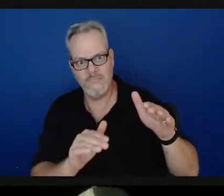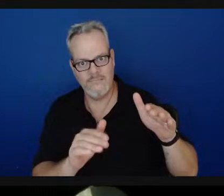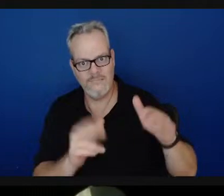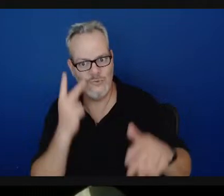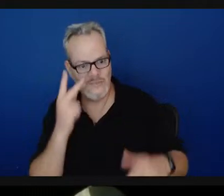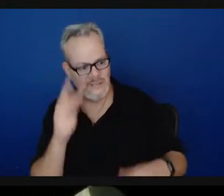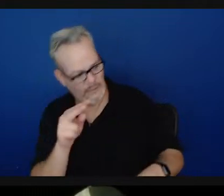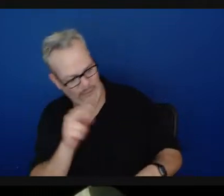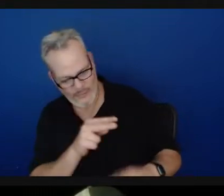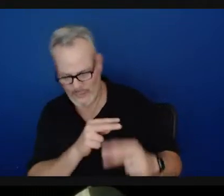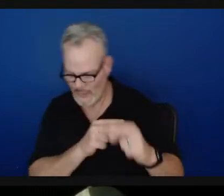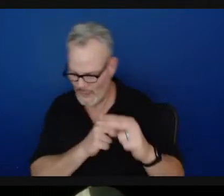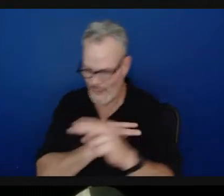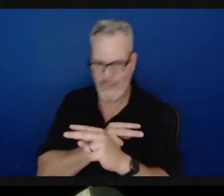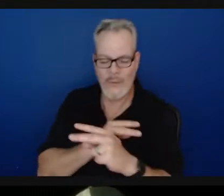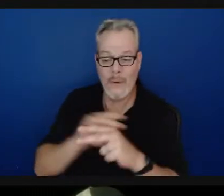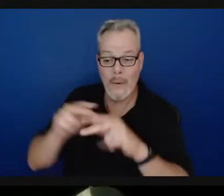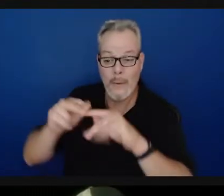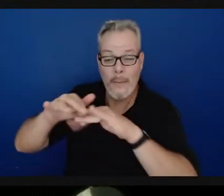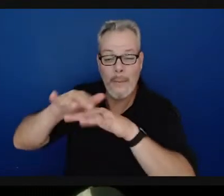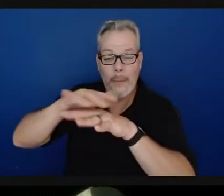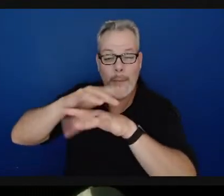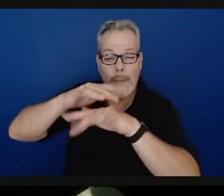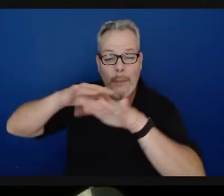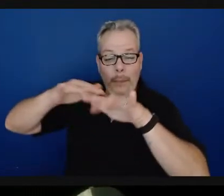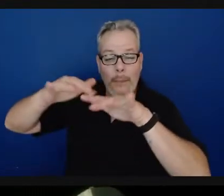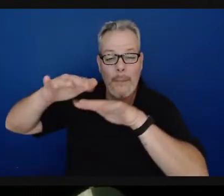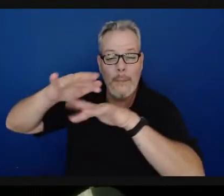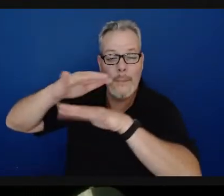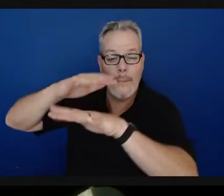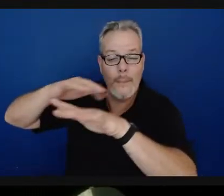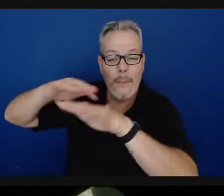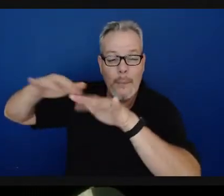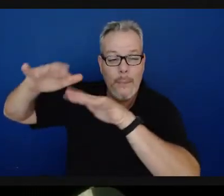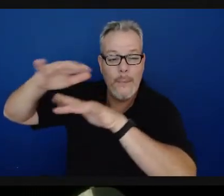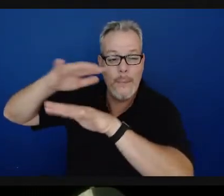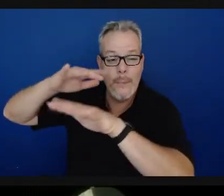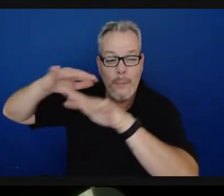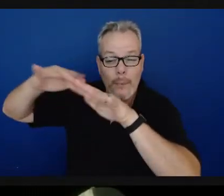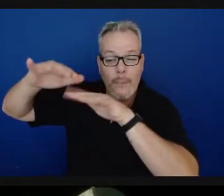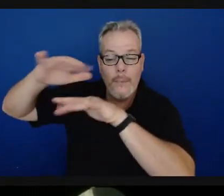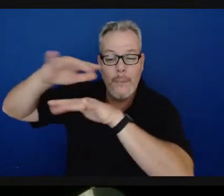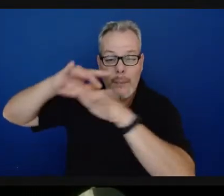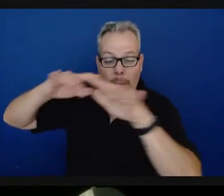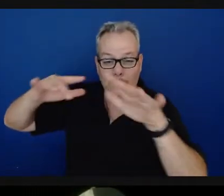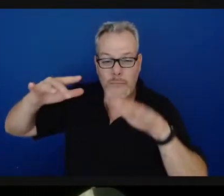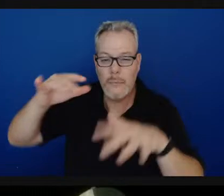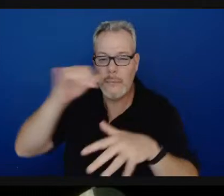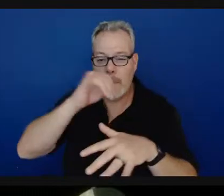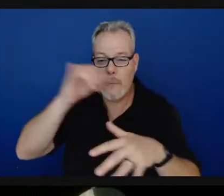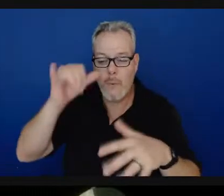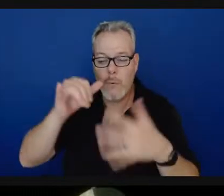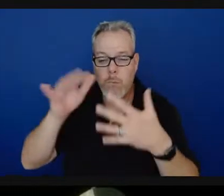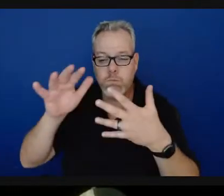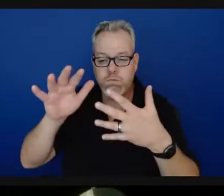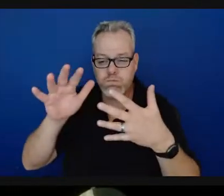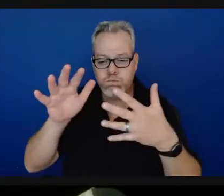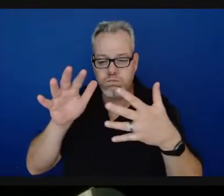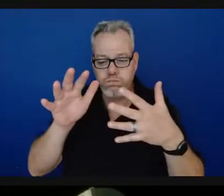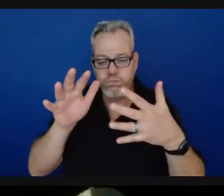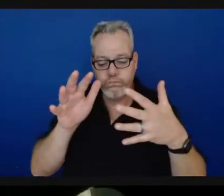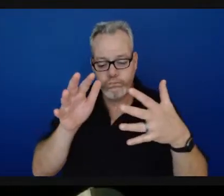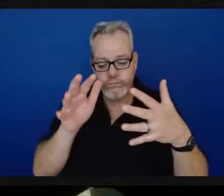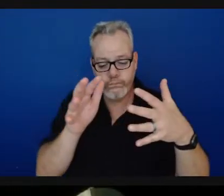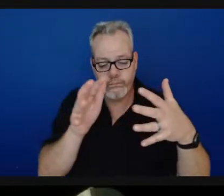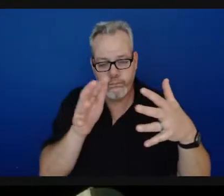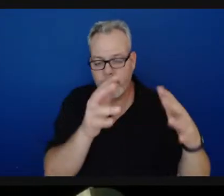Yeah, lots of gas coming out, you can see here, and blowing off to the north and